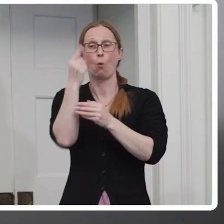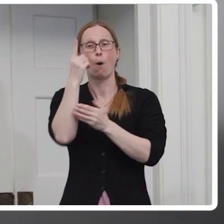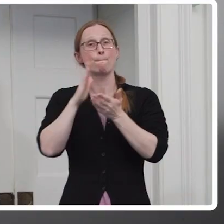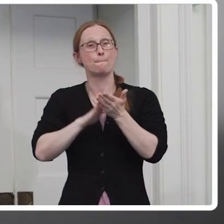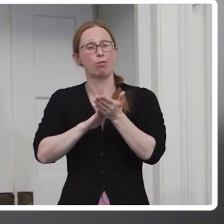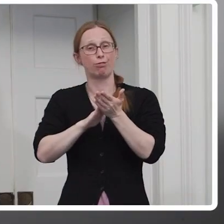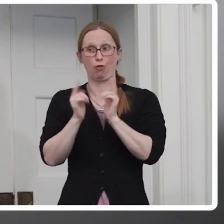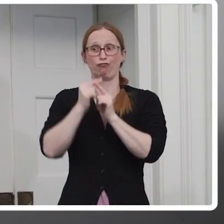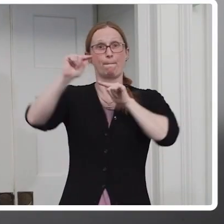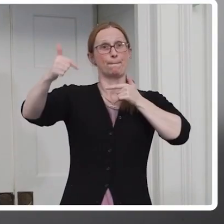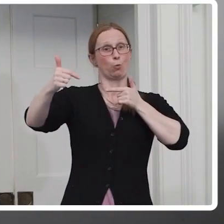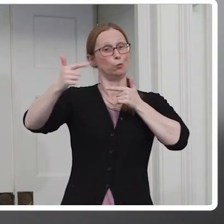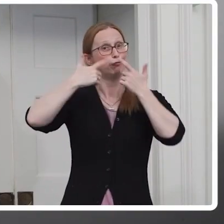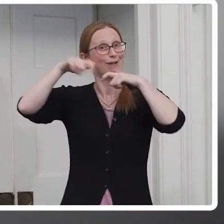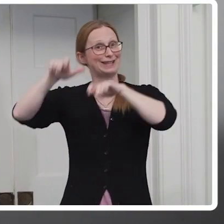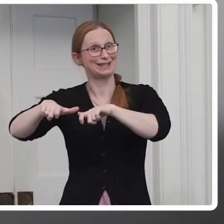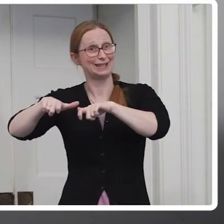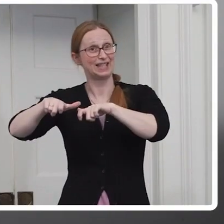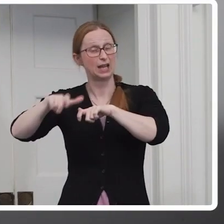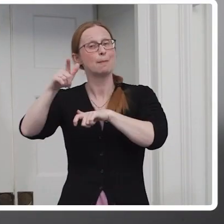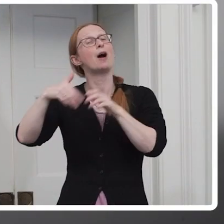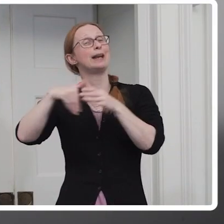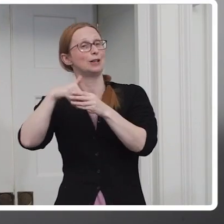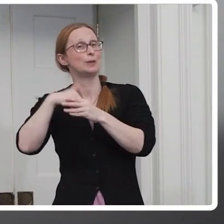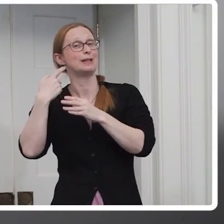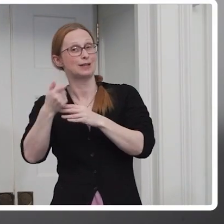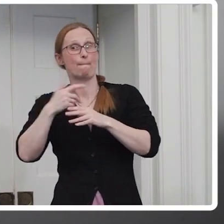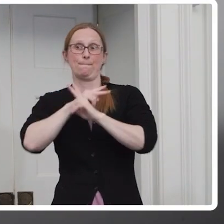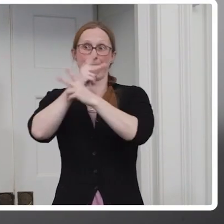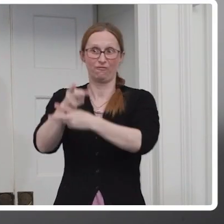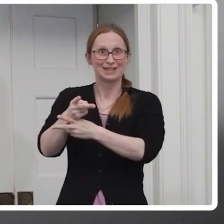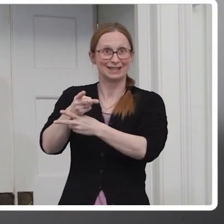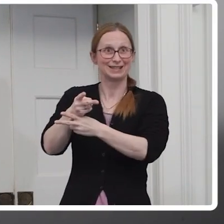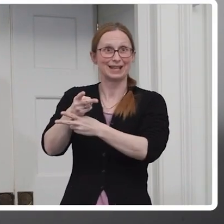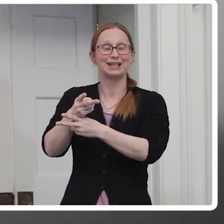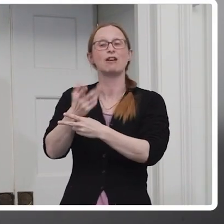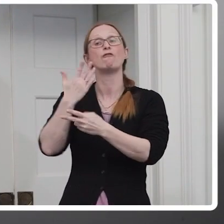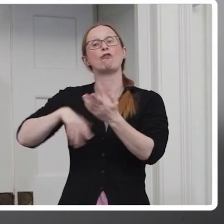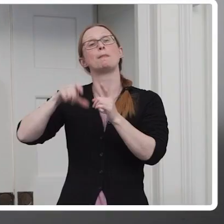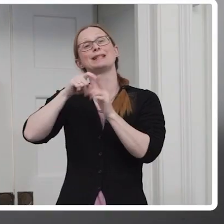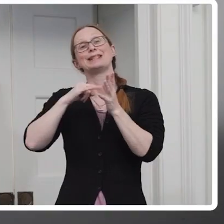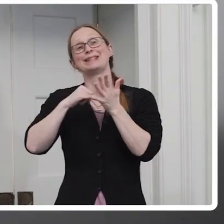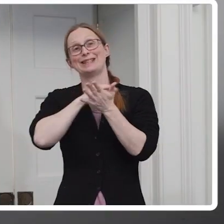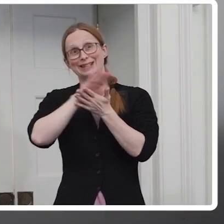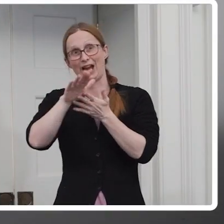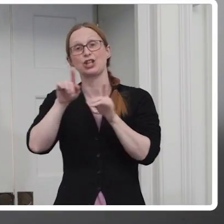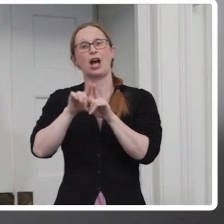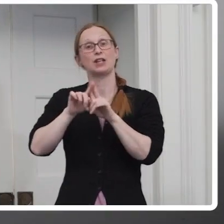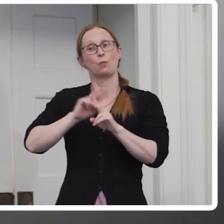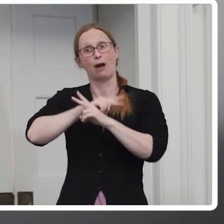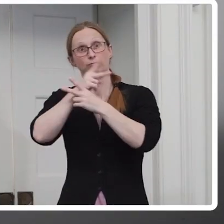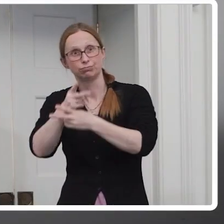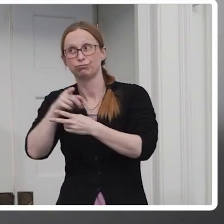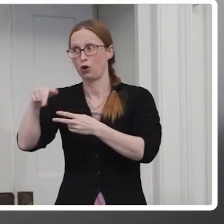in a month-long remote residency with us, which included an in-person studio visit from Dash and an in-person